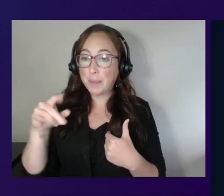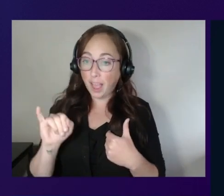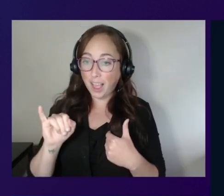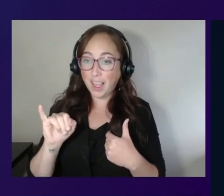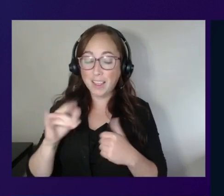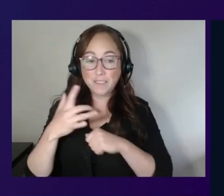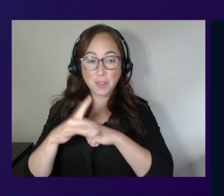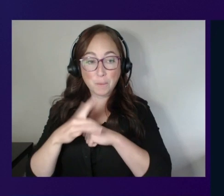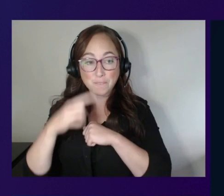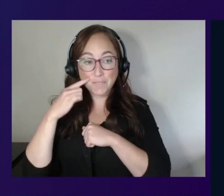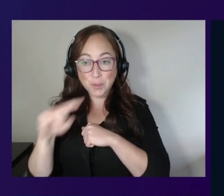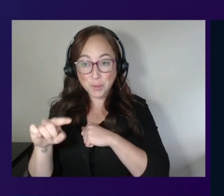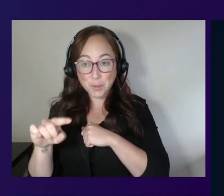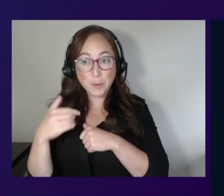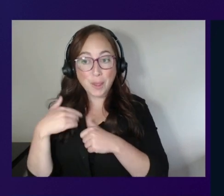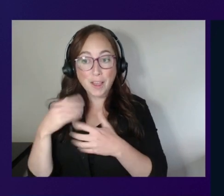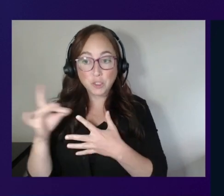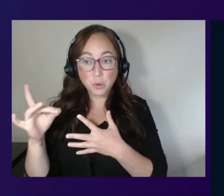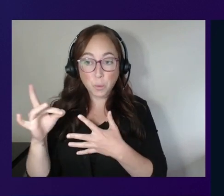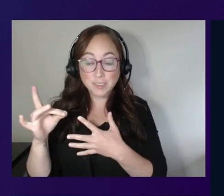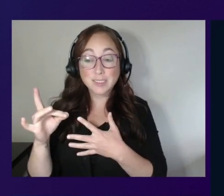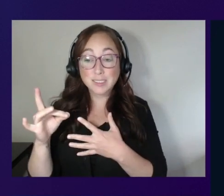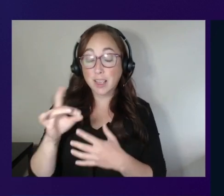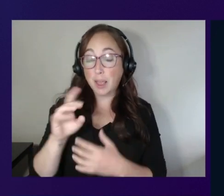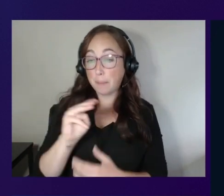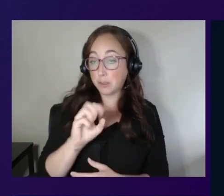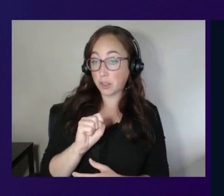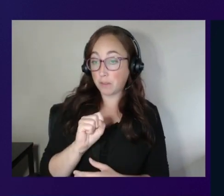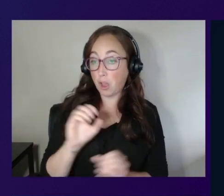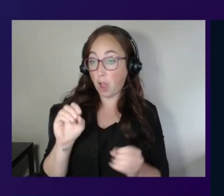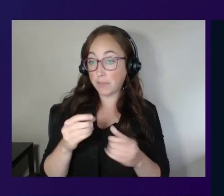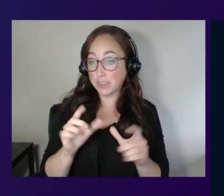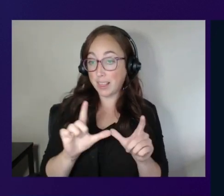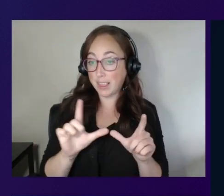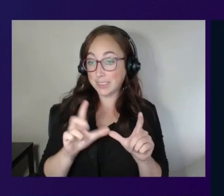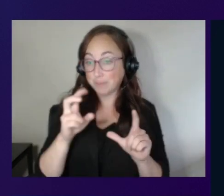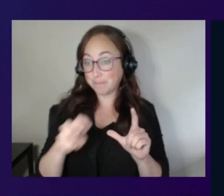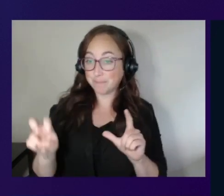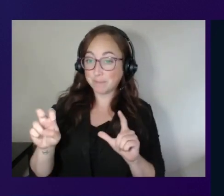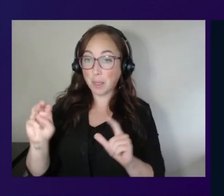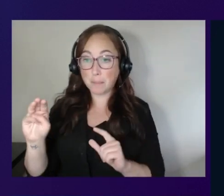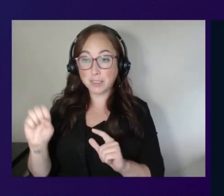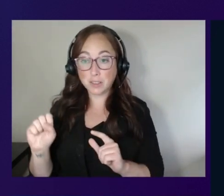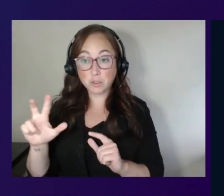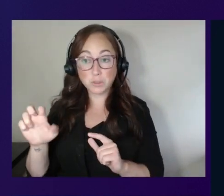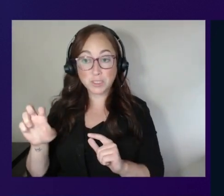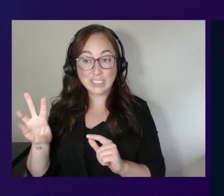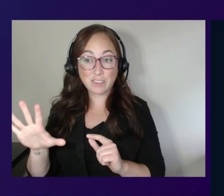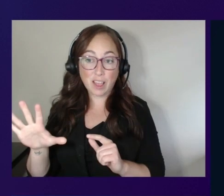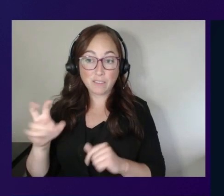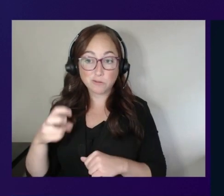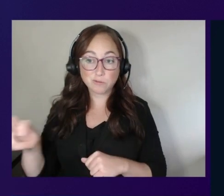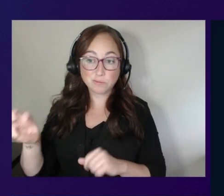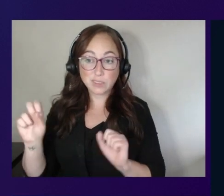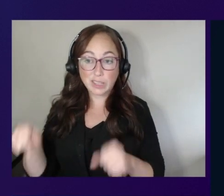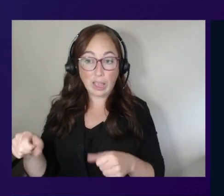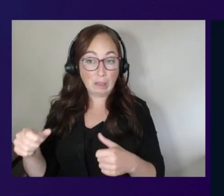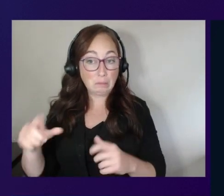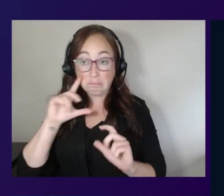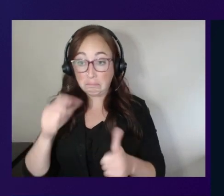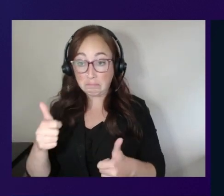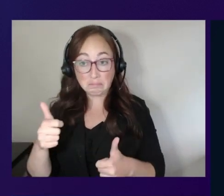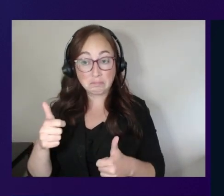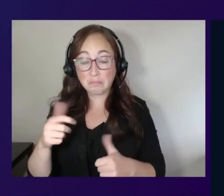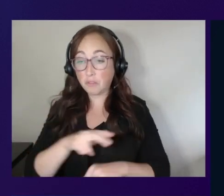have a choice to migrate from your Microsoft Office license to Microsoft 365. And of course, for